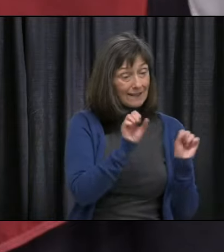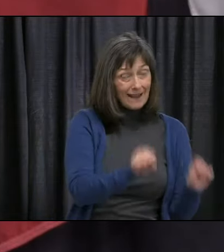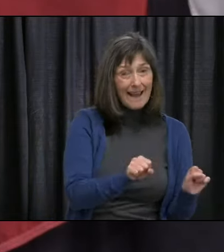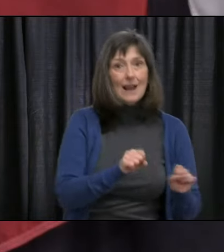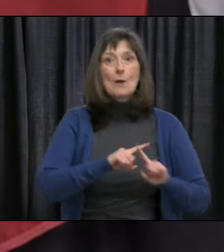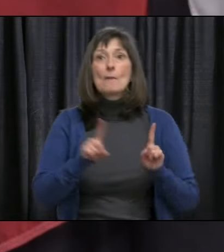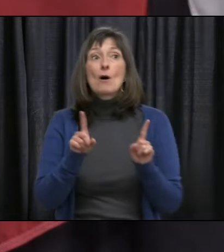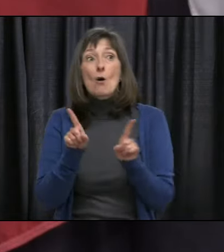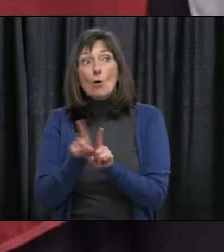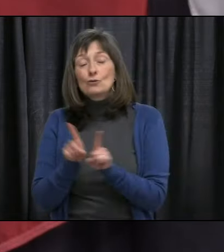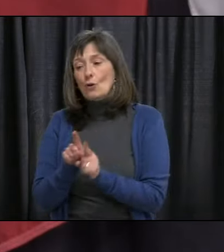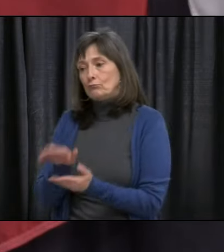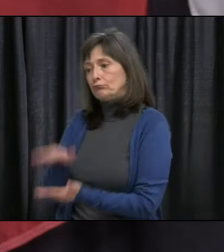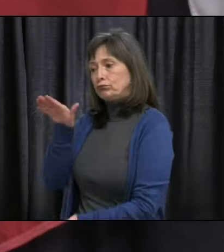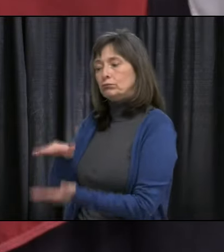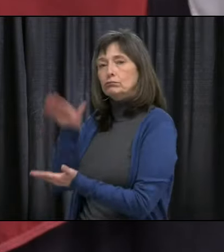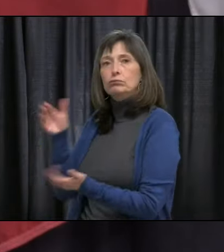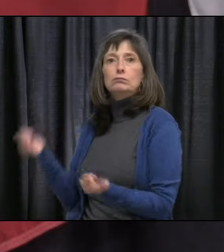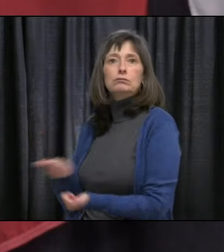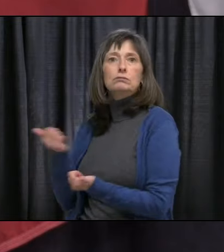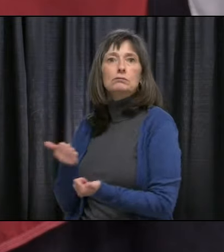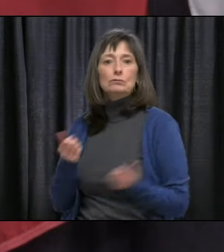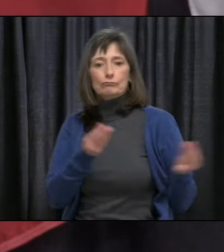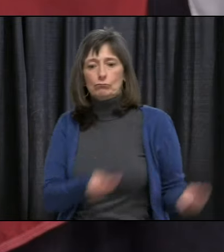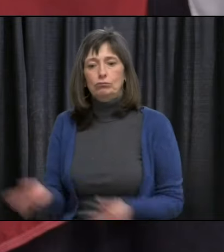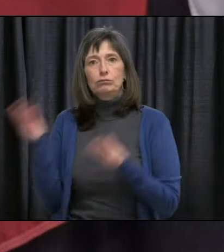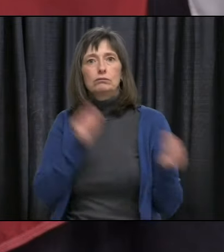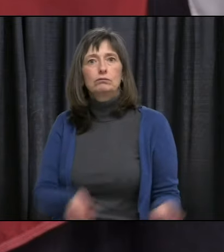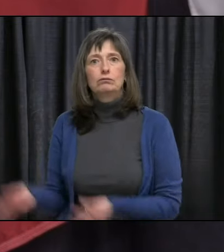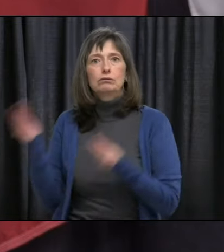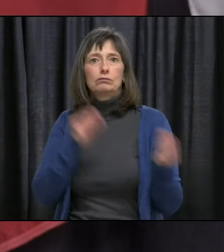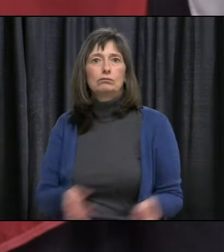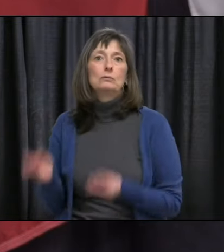have the manufacturing capacity within the country to do so.